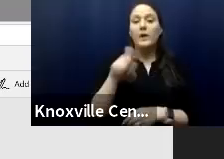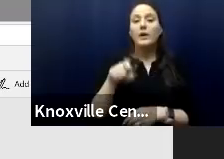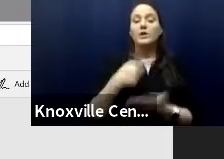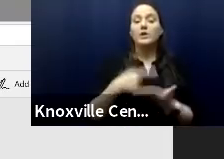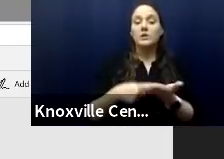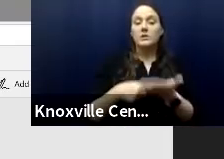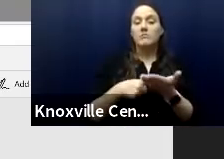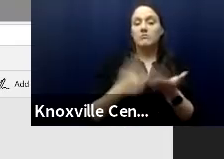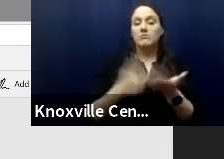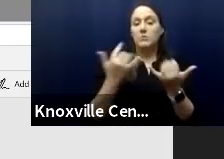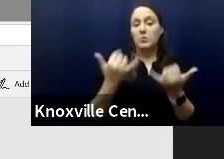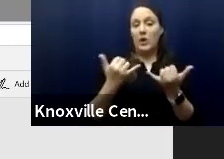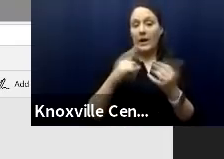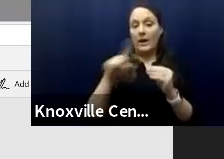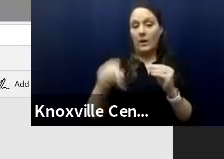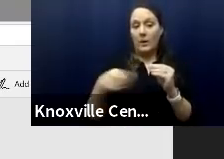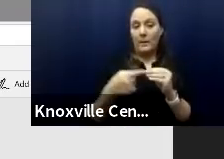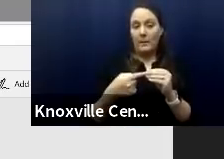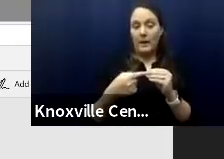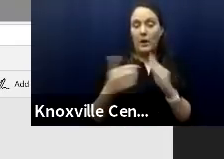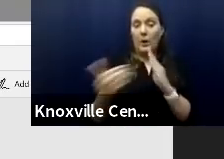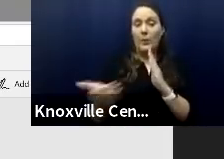at the amendment